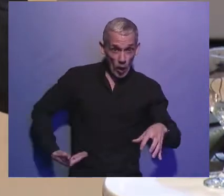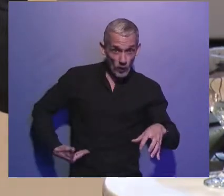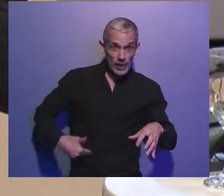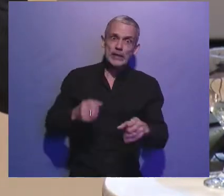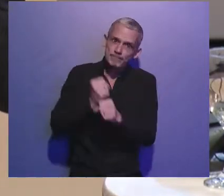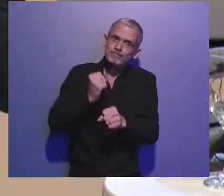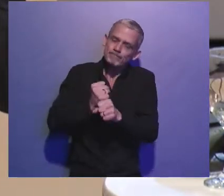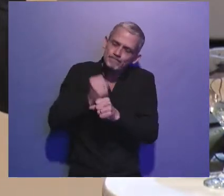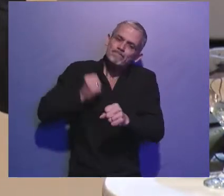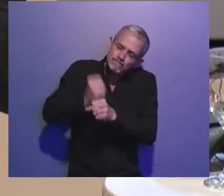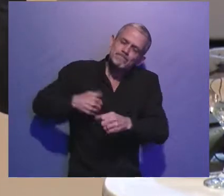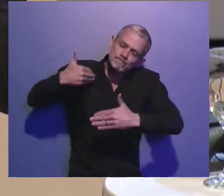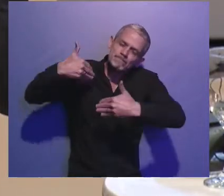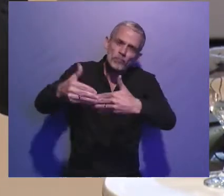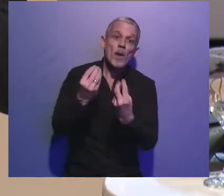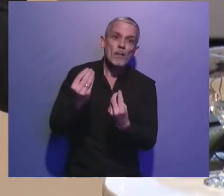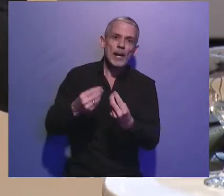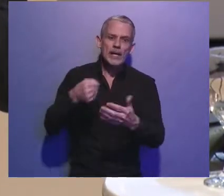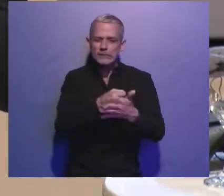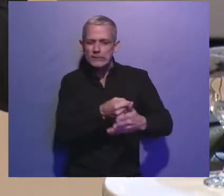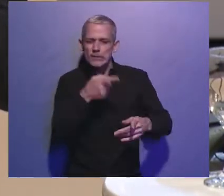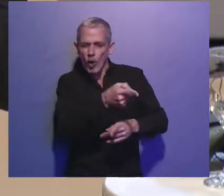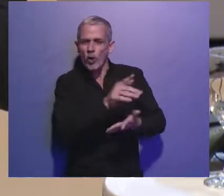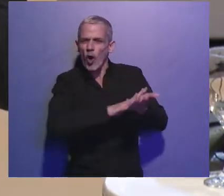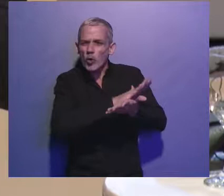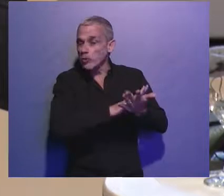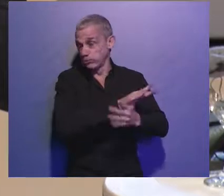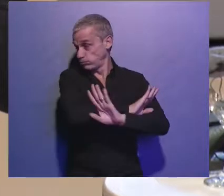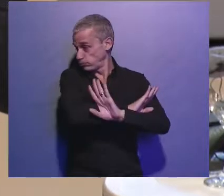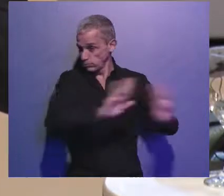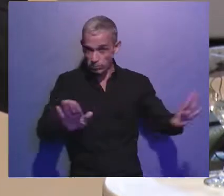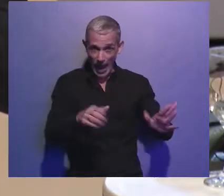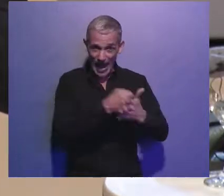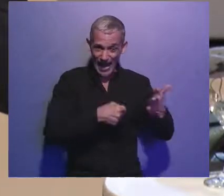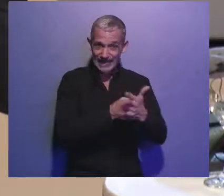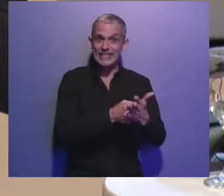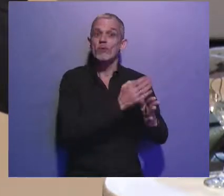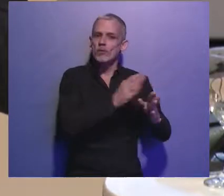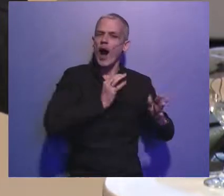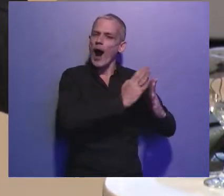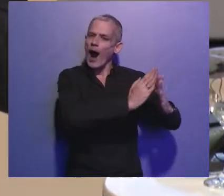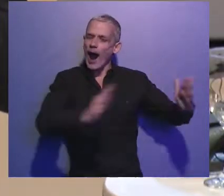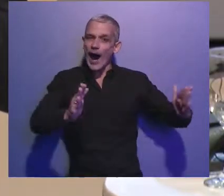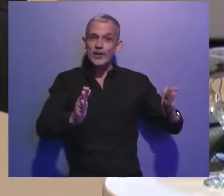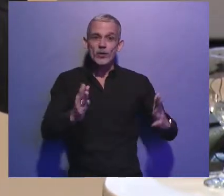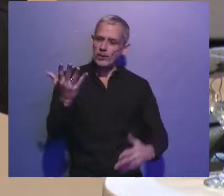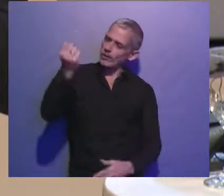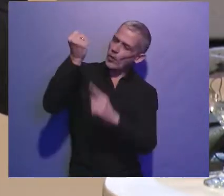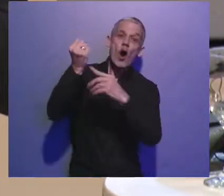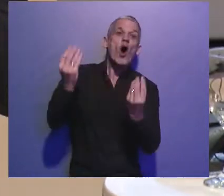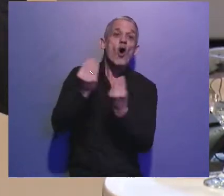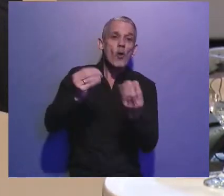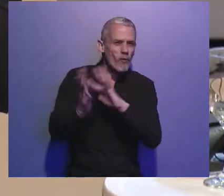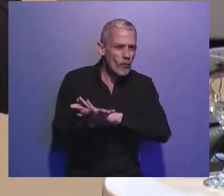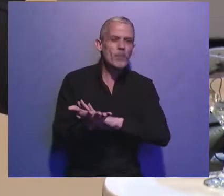fight corruption in these last years. And the best way to achieve this goal is through transparency in